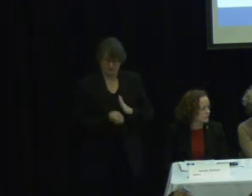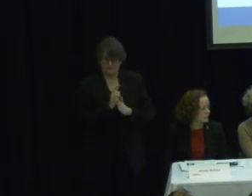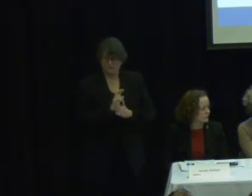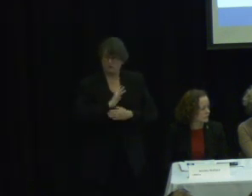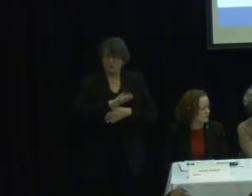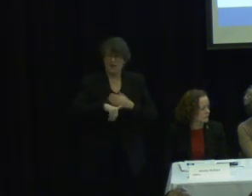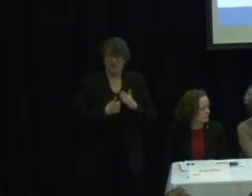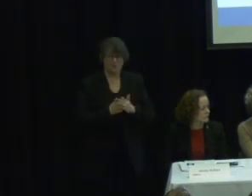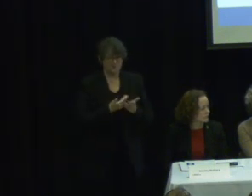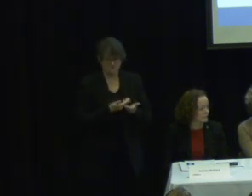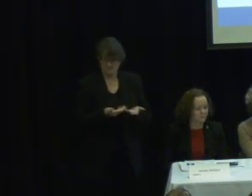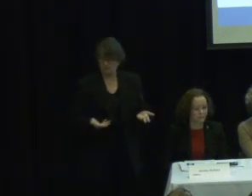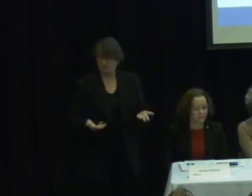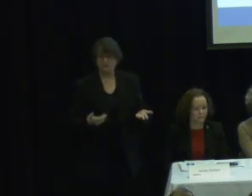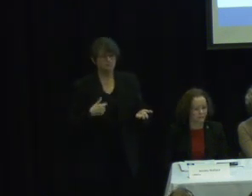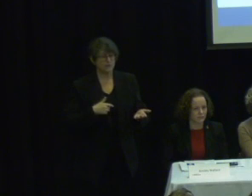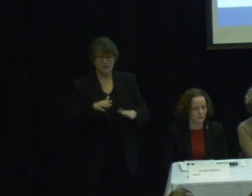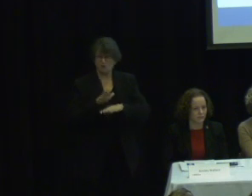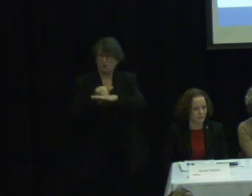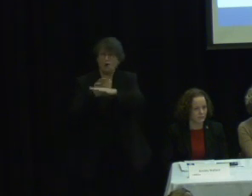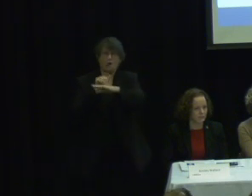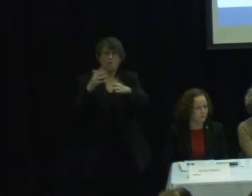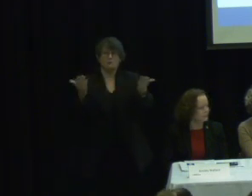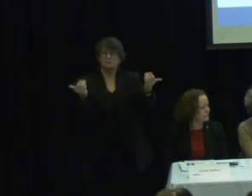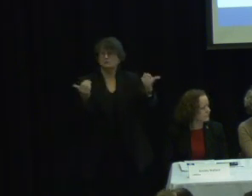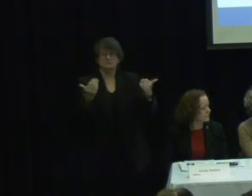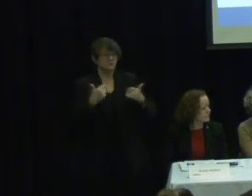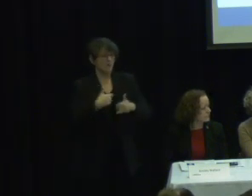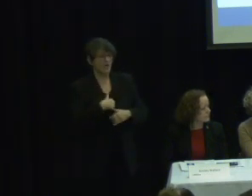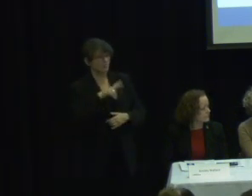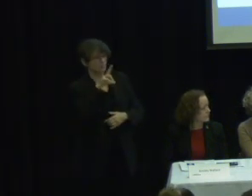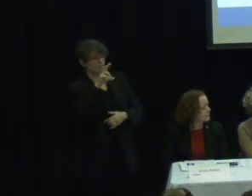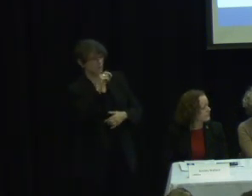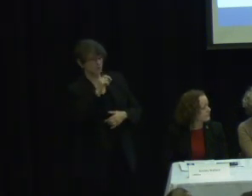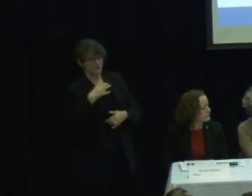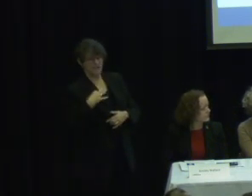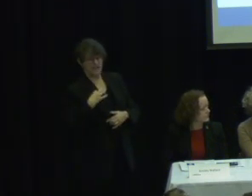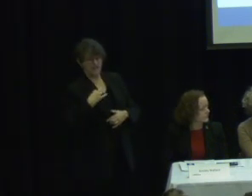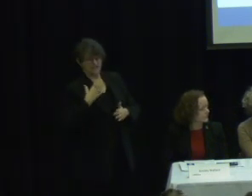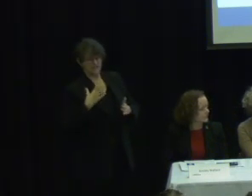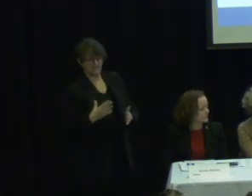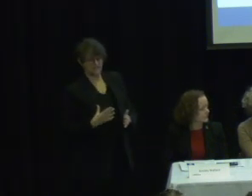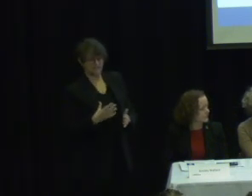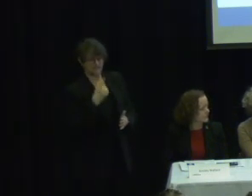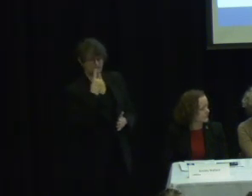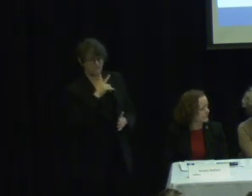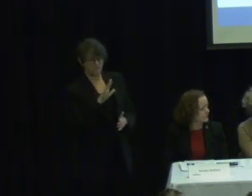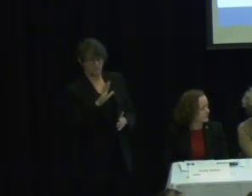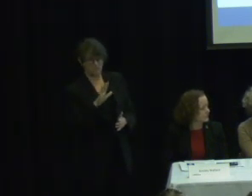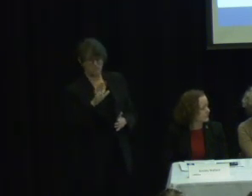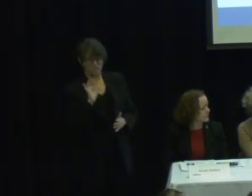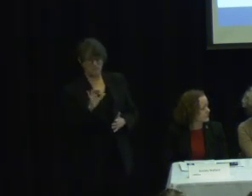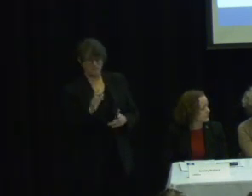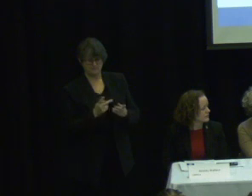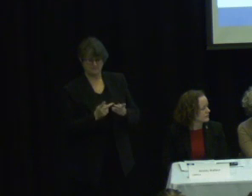a call out, and we had 30-plus applicants for just a positions this spring that we want